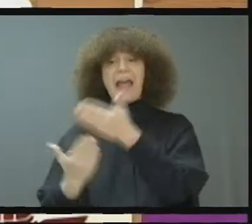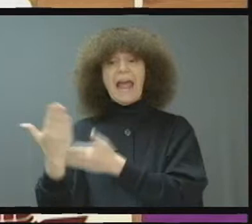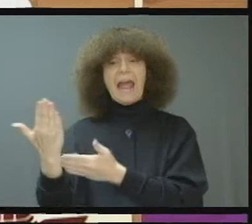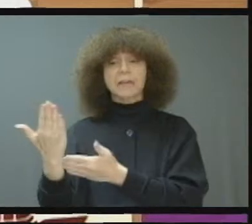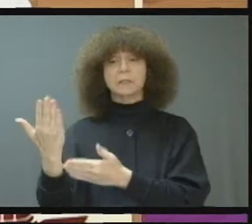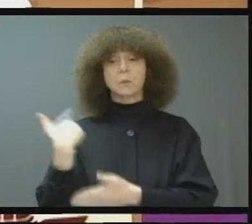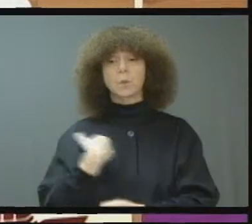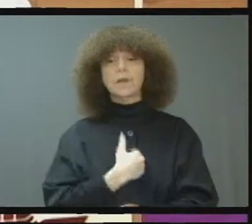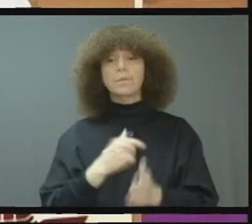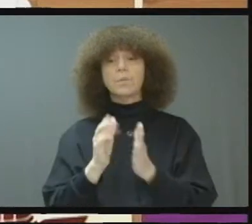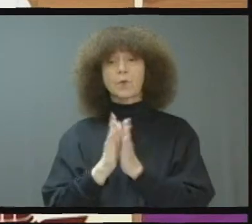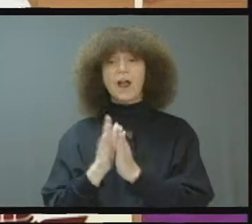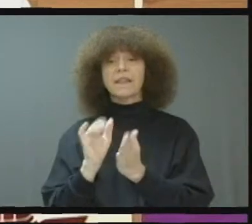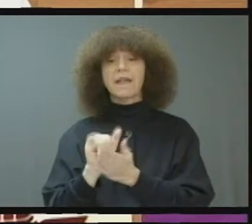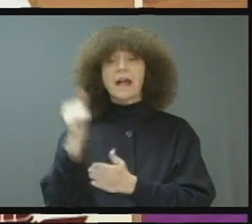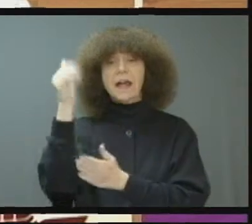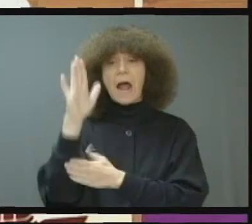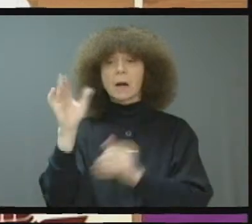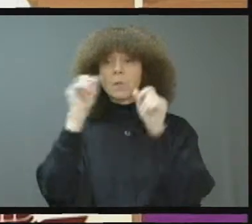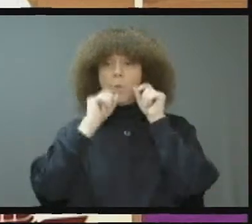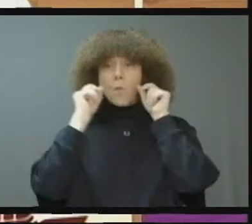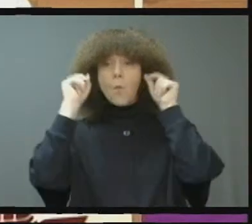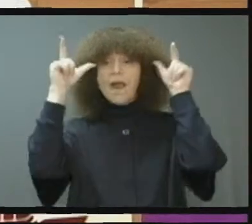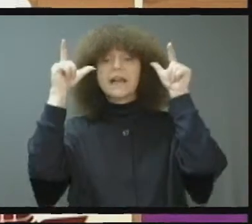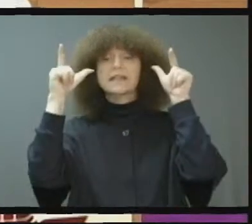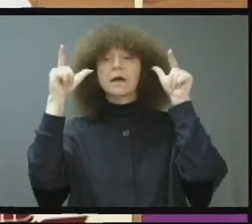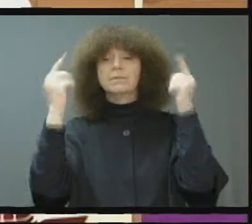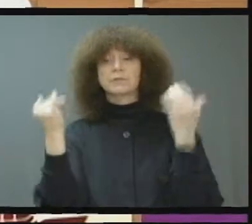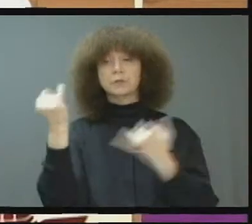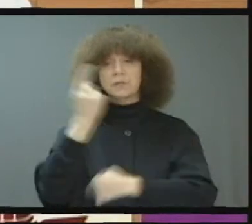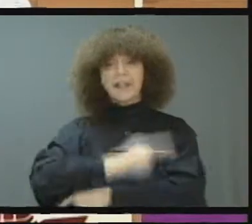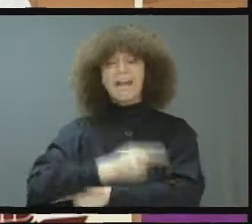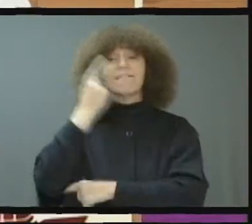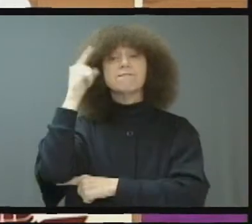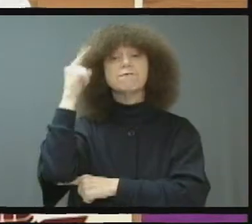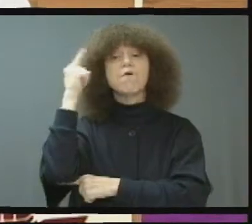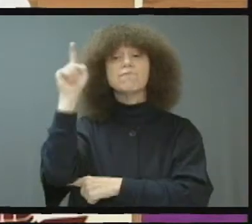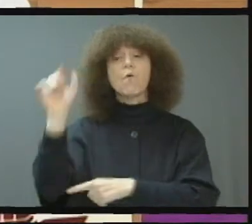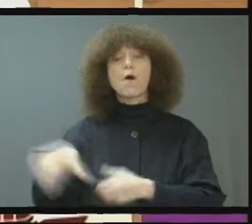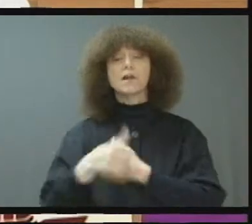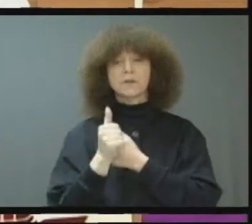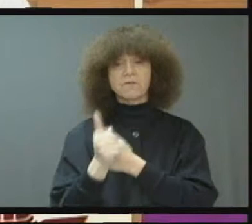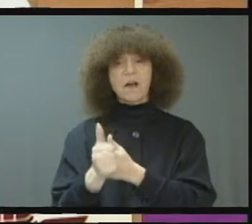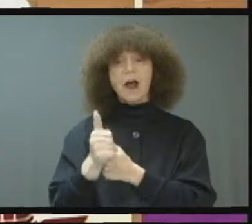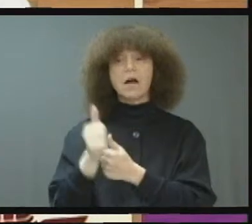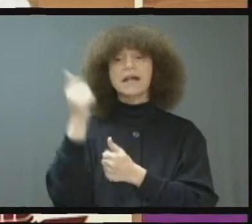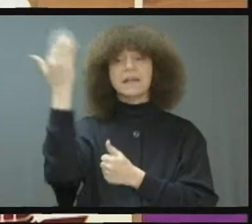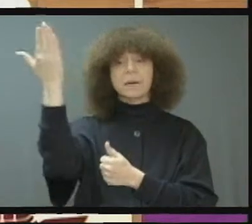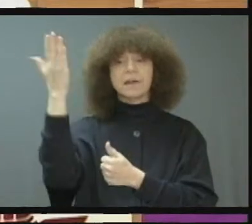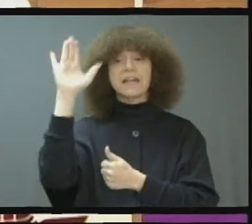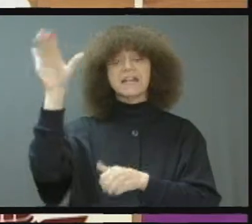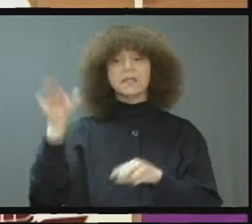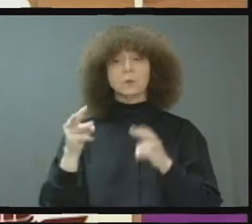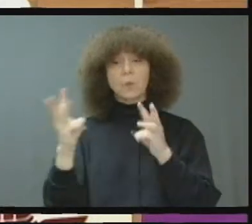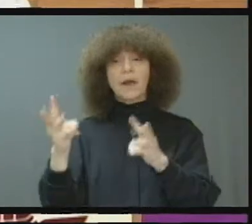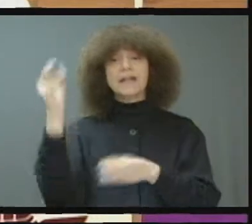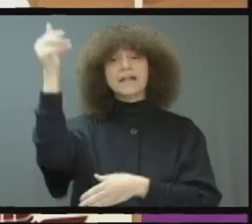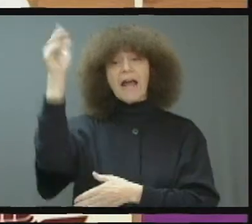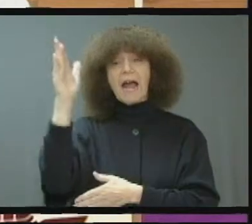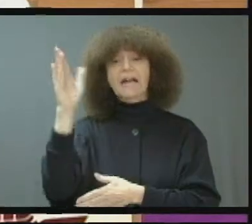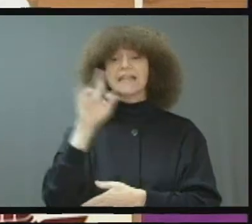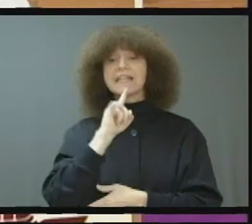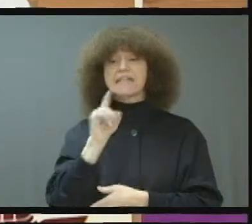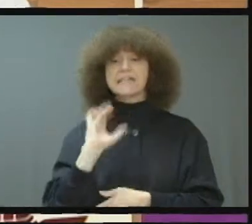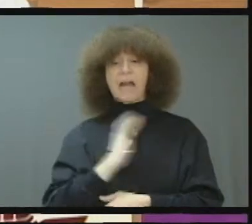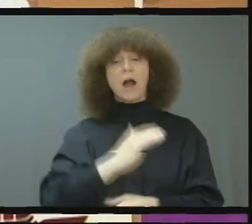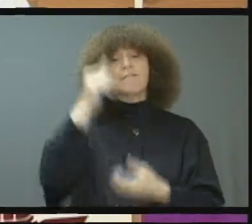We pray that God will wake us up today to follow him in his ways. God is also our